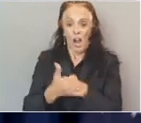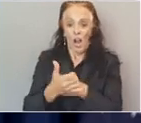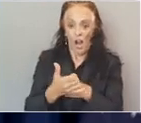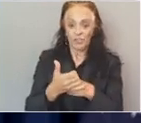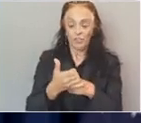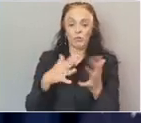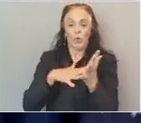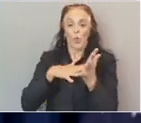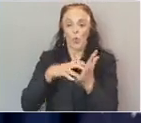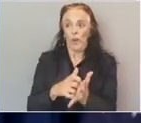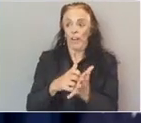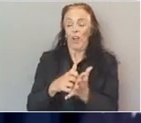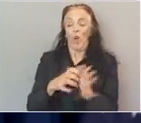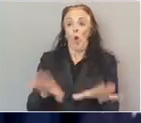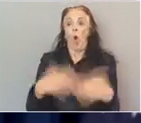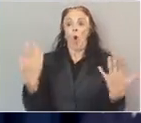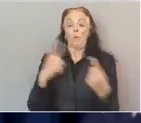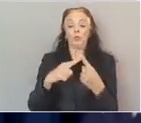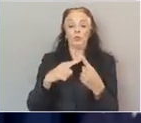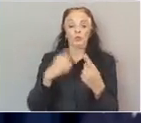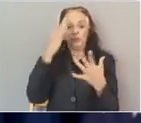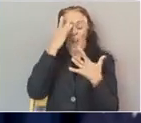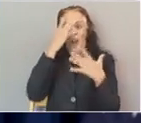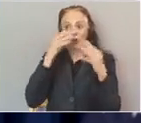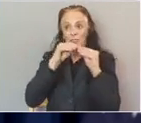failed to do what was necessary.